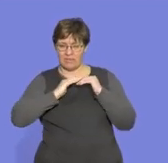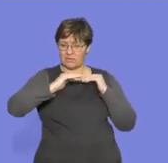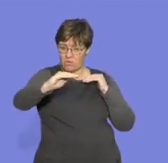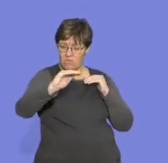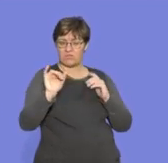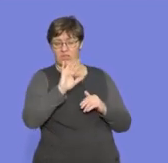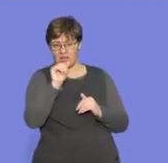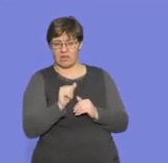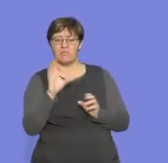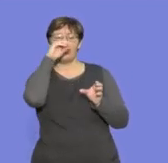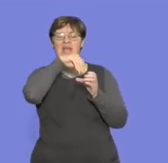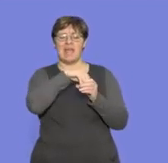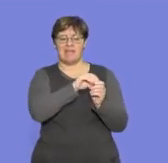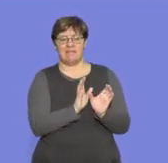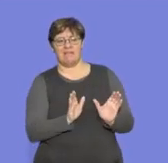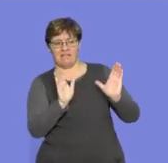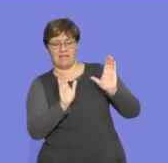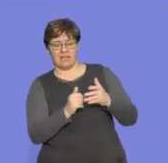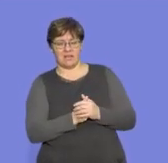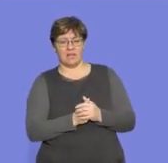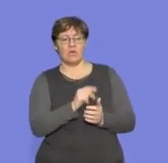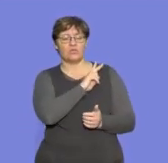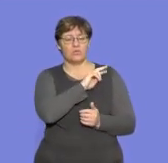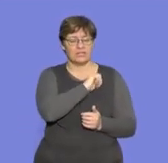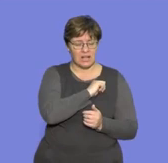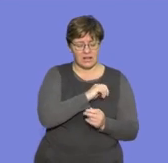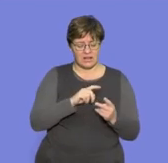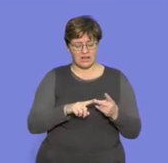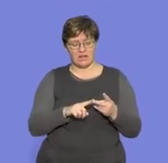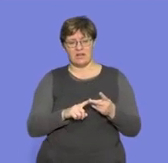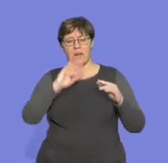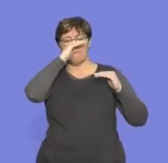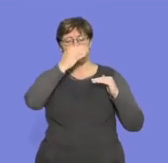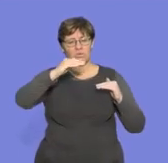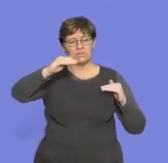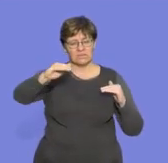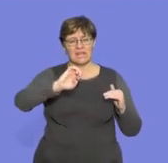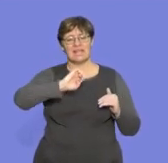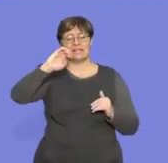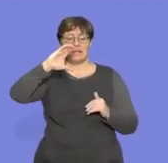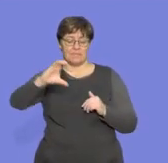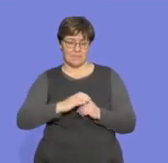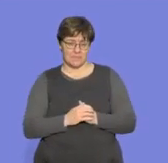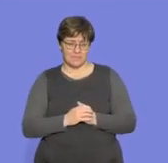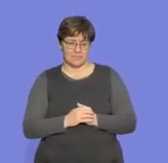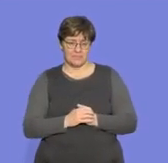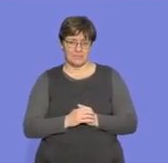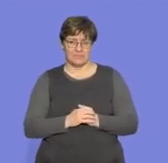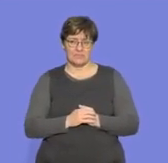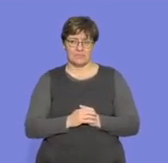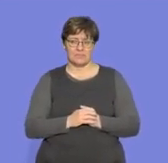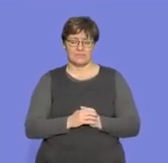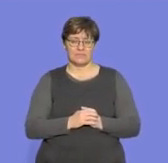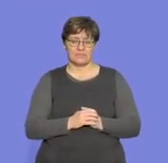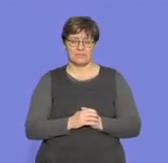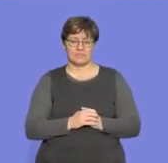Africa, inland areas of KwaZulu-Natal, as well as the mountain areas along the Eastern Cape Province. So you'll see them along the Eastern Cape